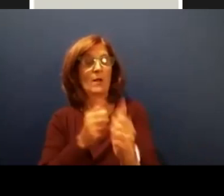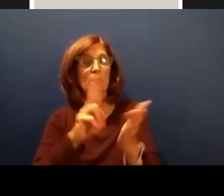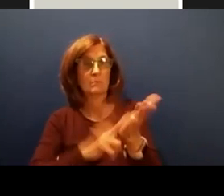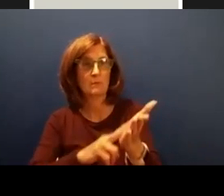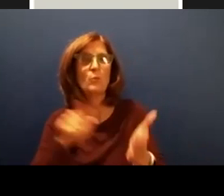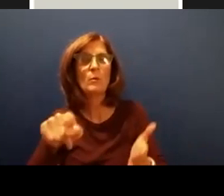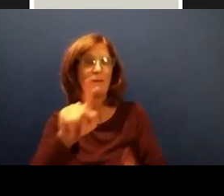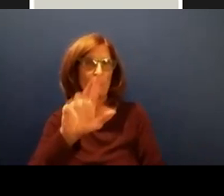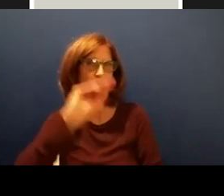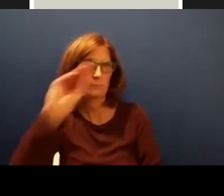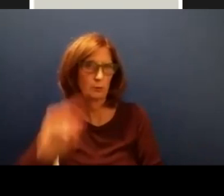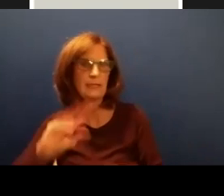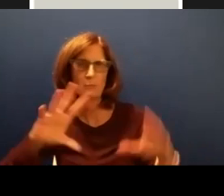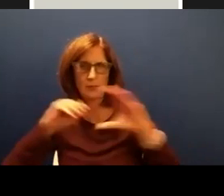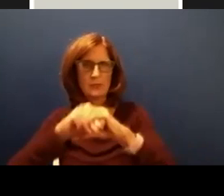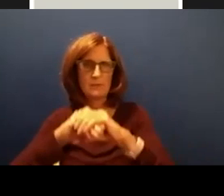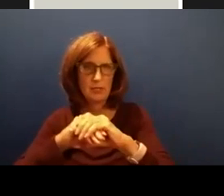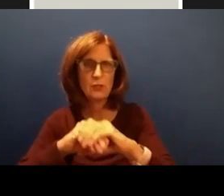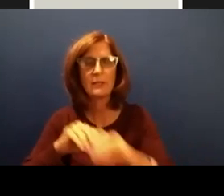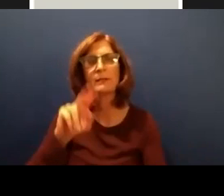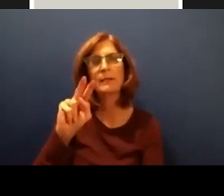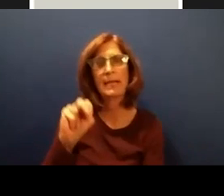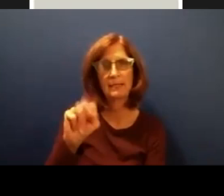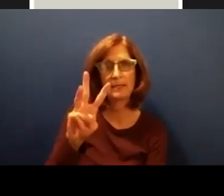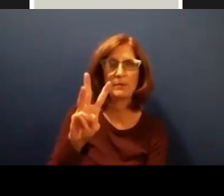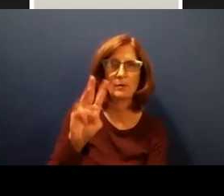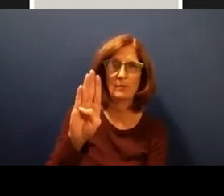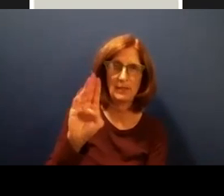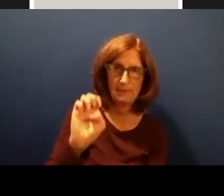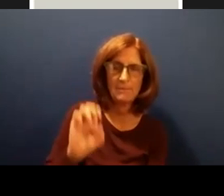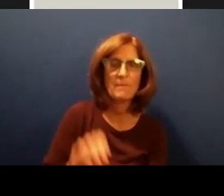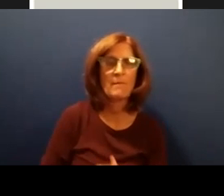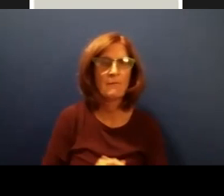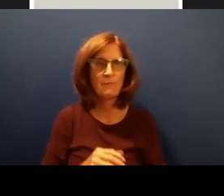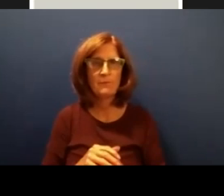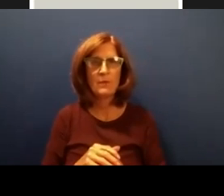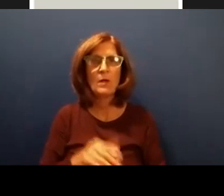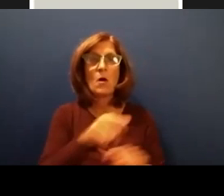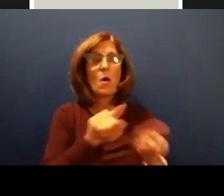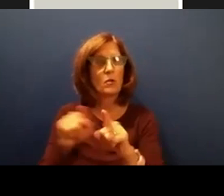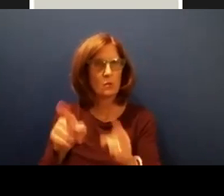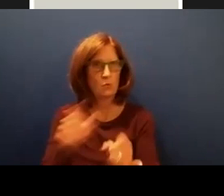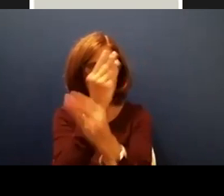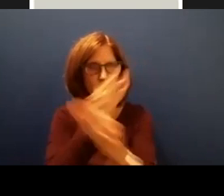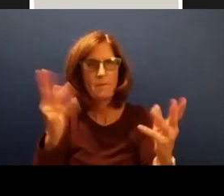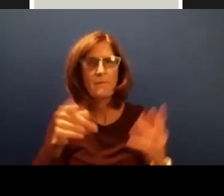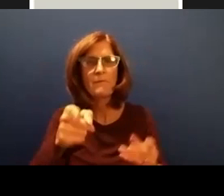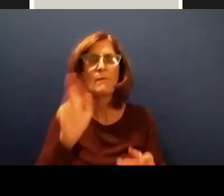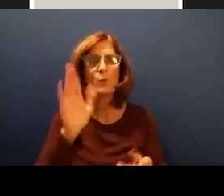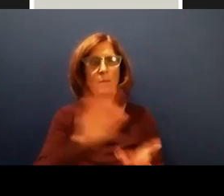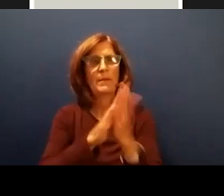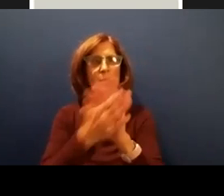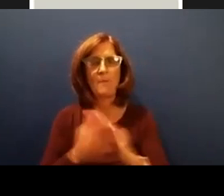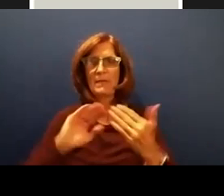MWBE participation. I'd like to also note, as this is this will become a